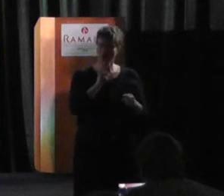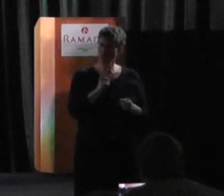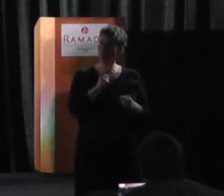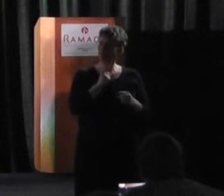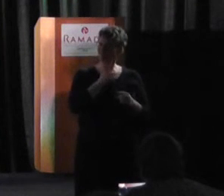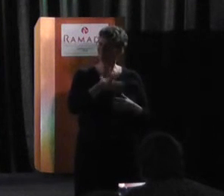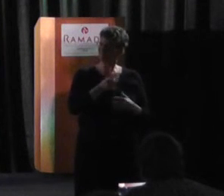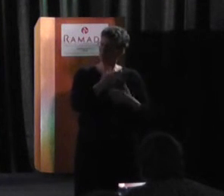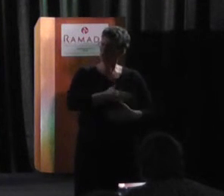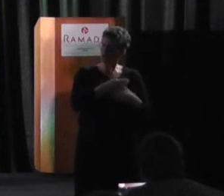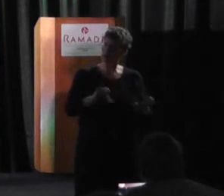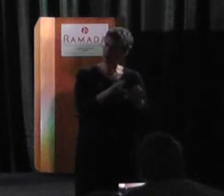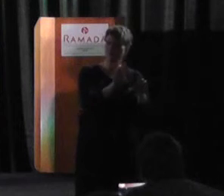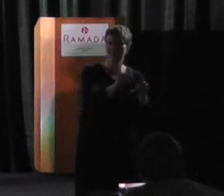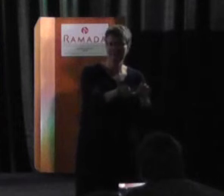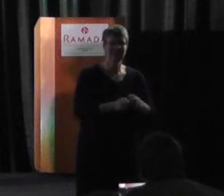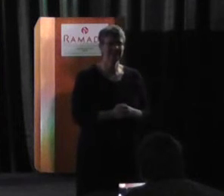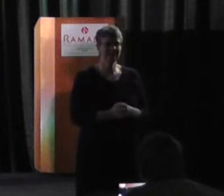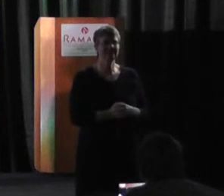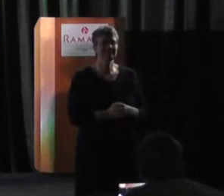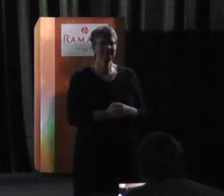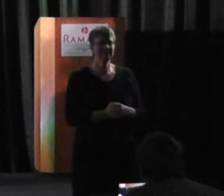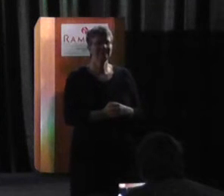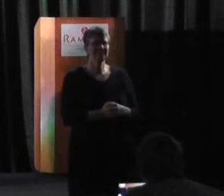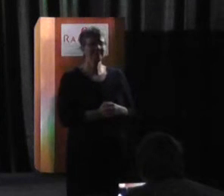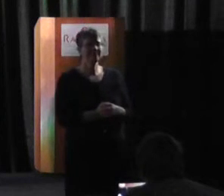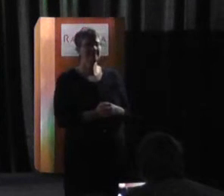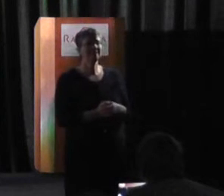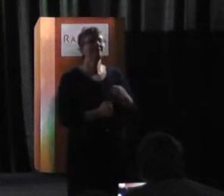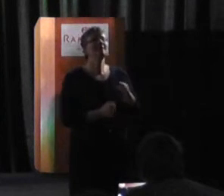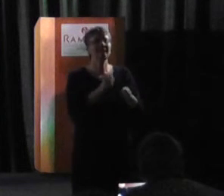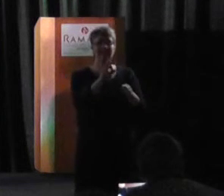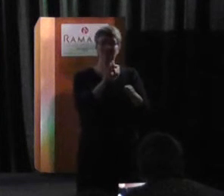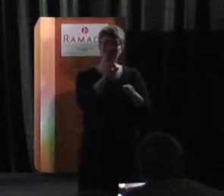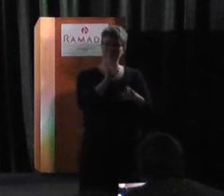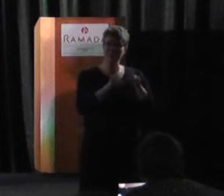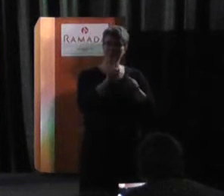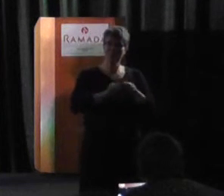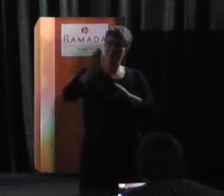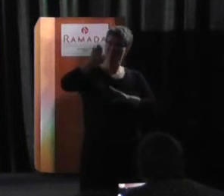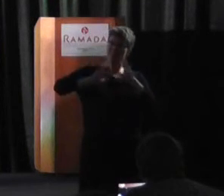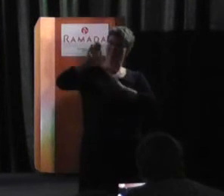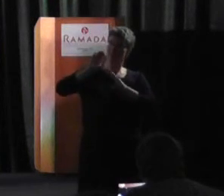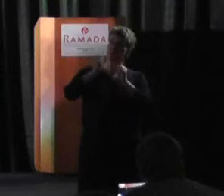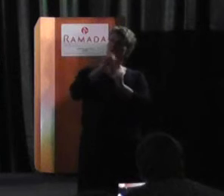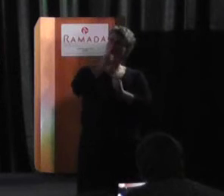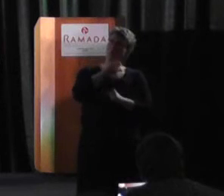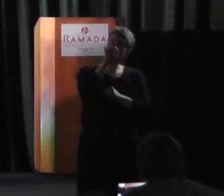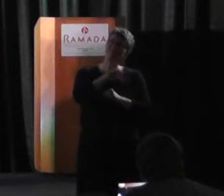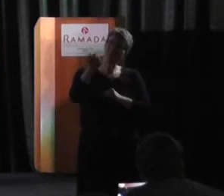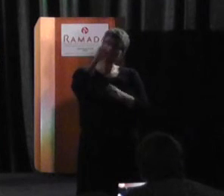only the people from decades gone by could see me now. Eat